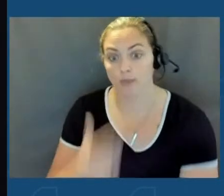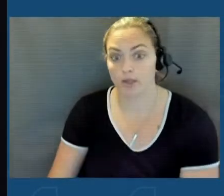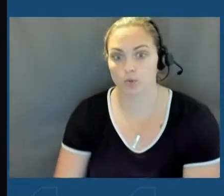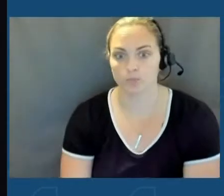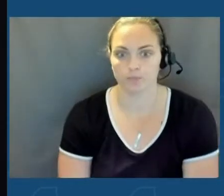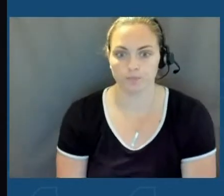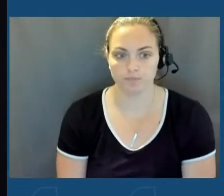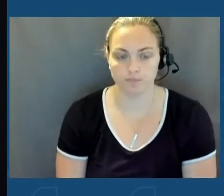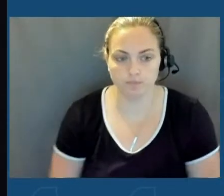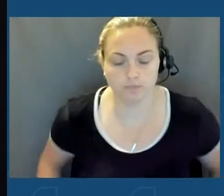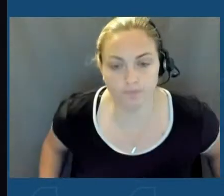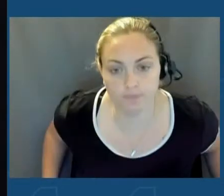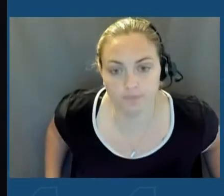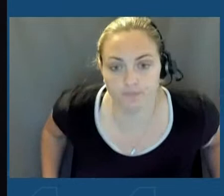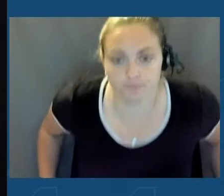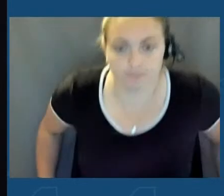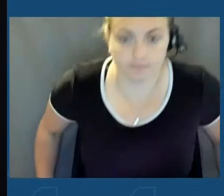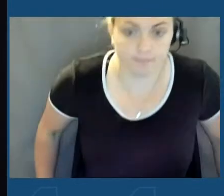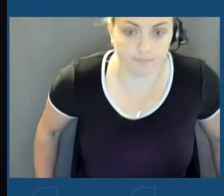you, thank you.